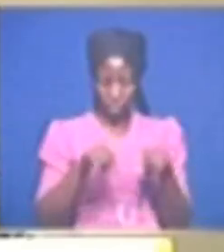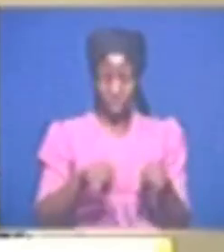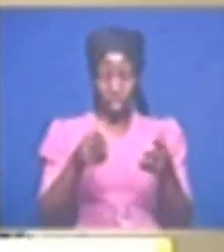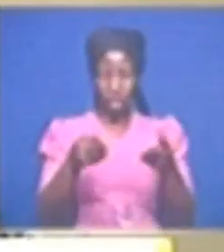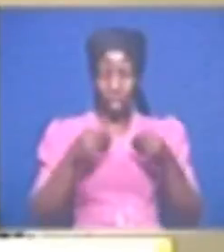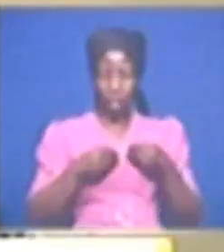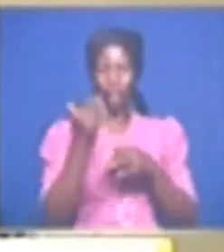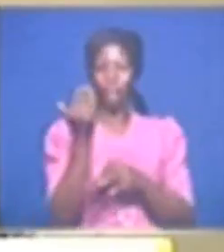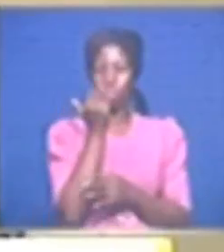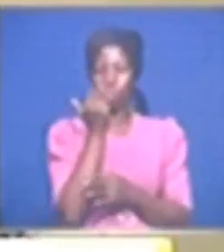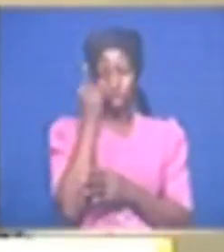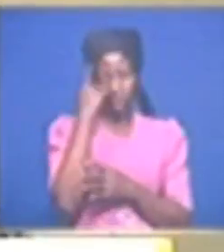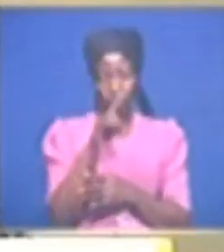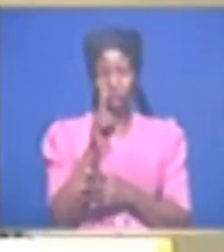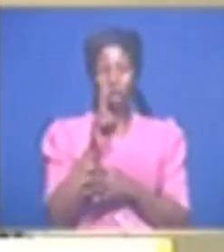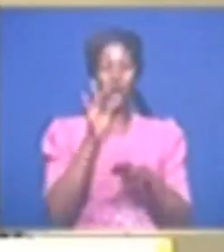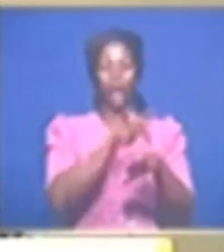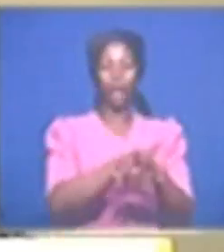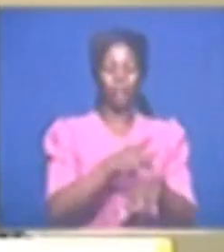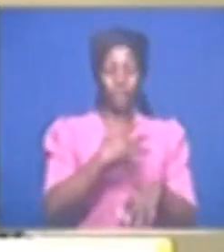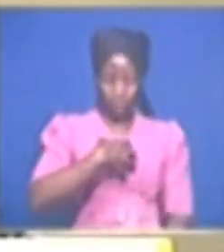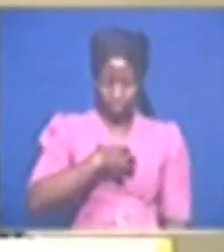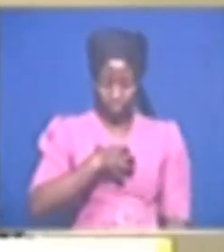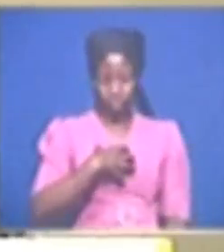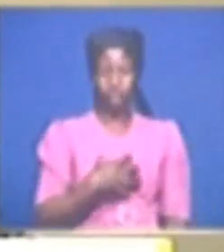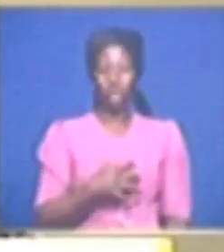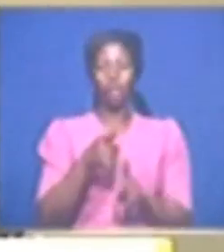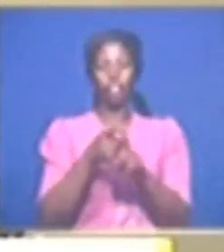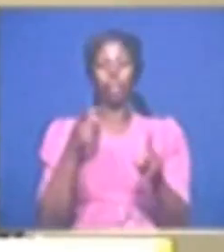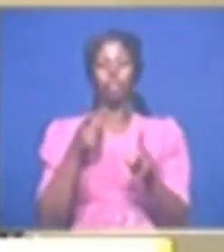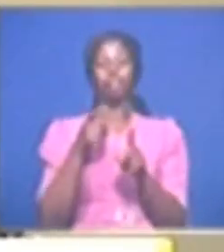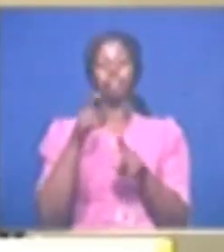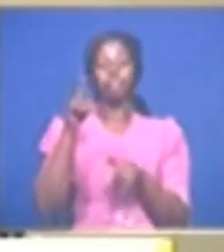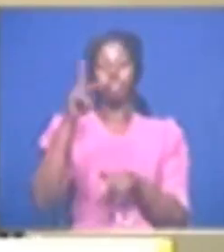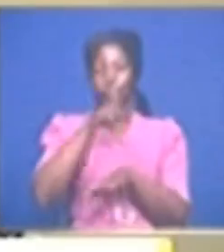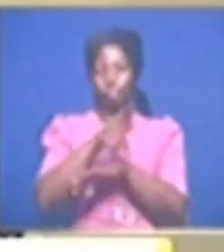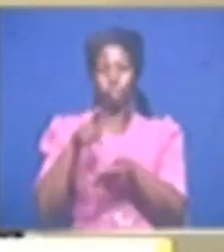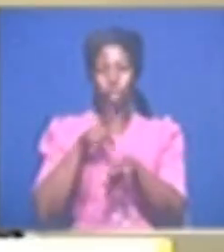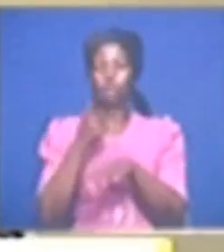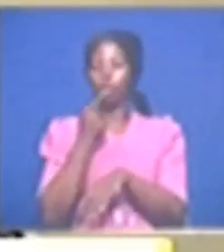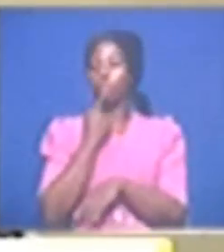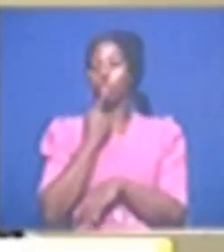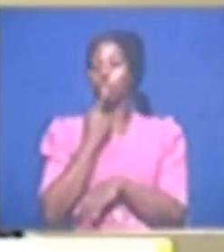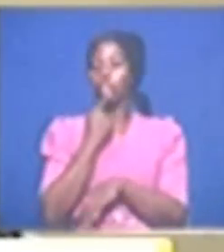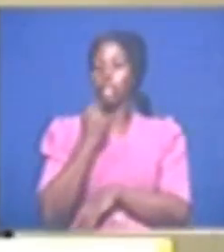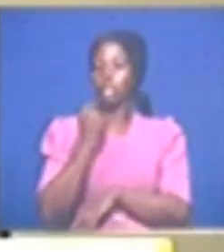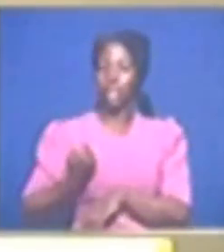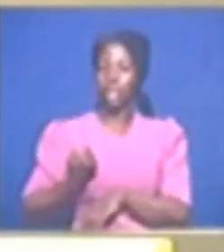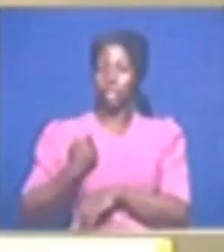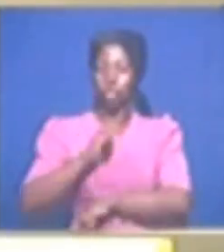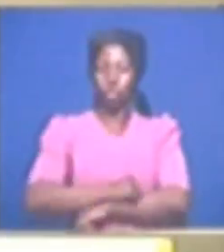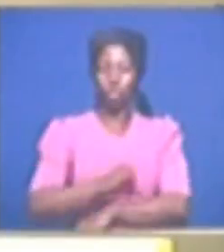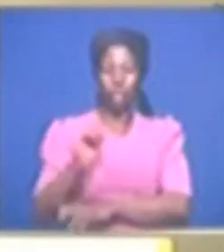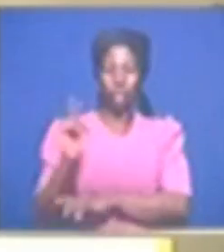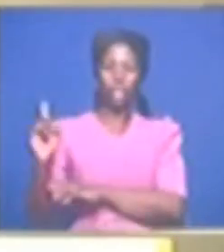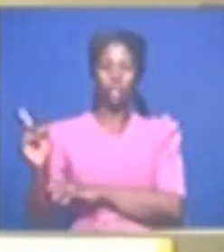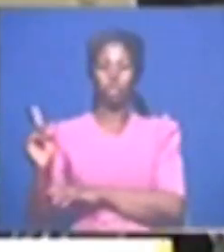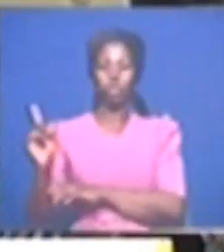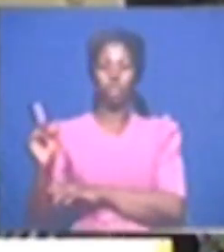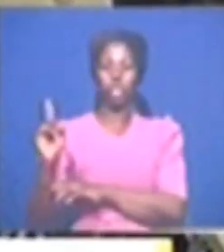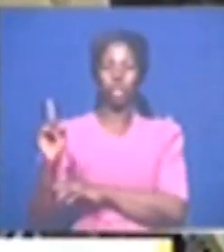for early retirement from the principal of Moi Girls School, Nairobi, Mrs. Bell Mreithi.